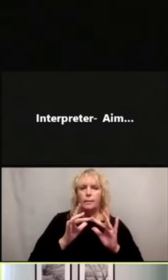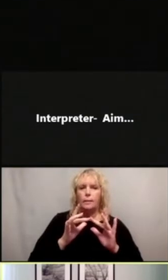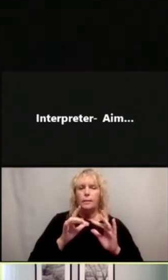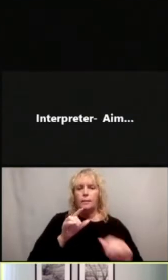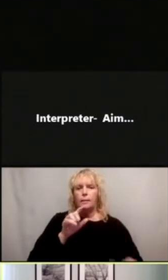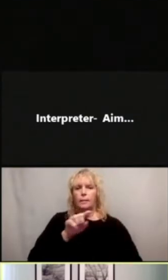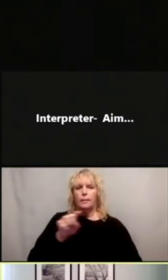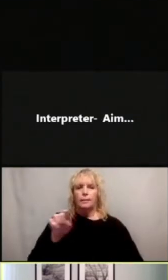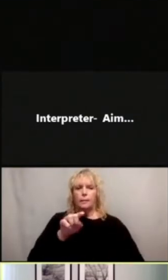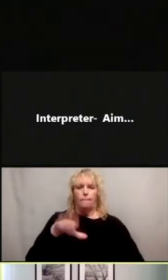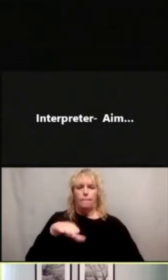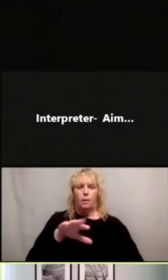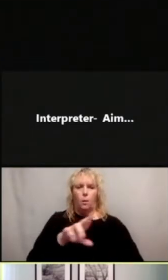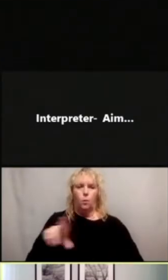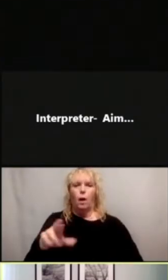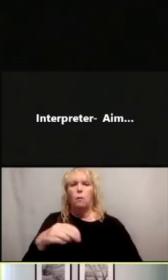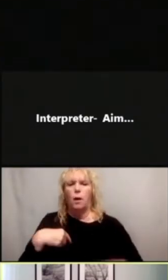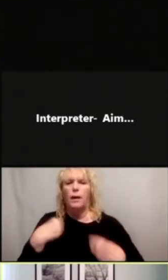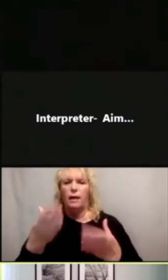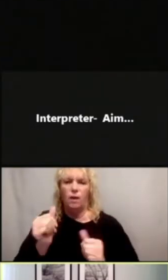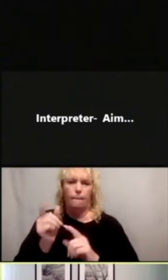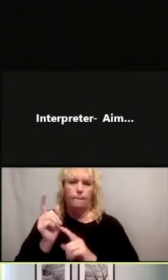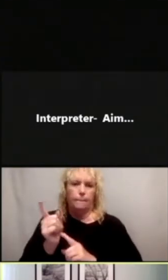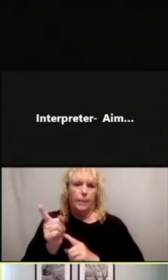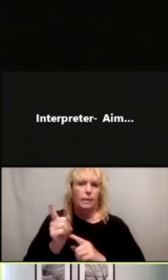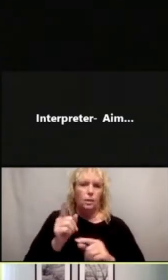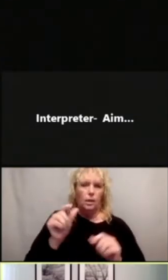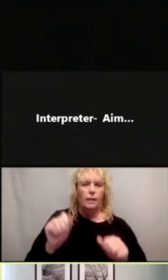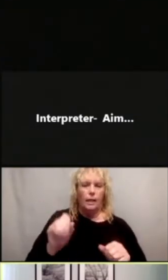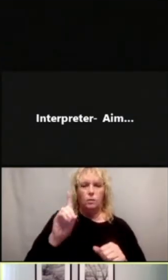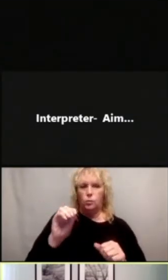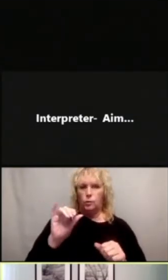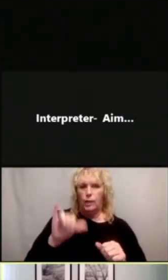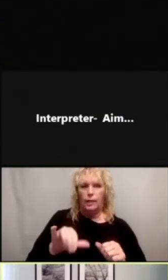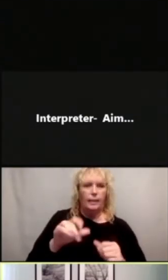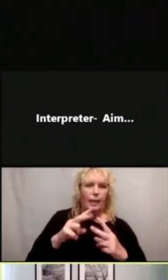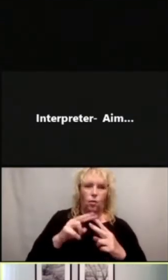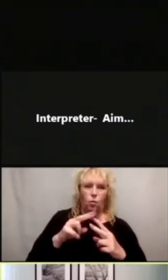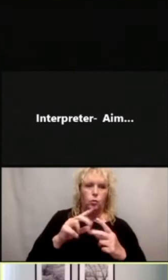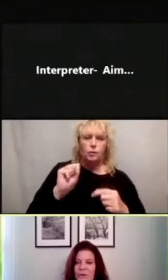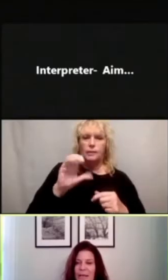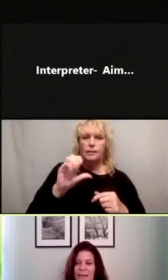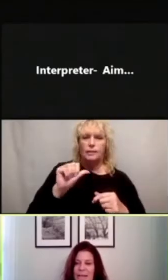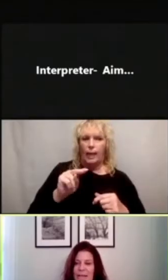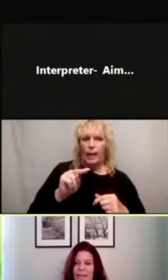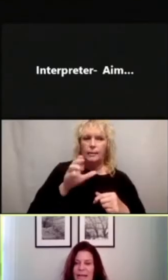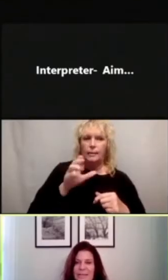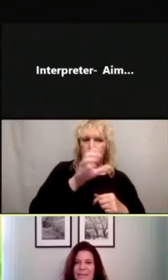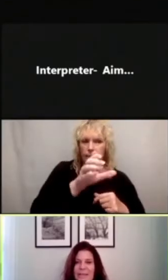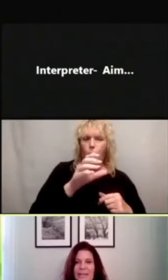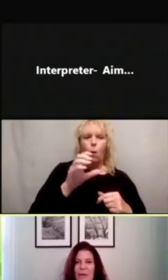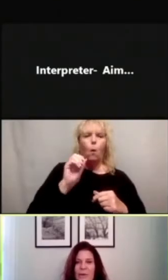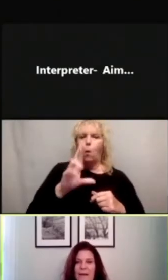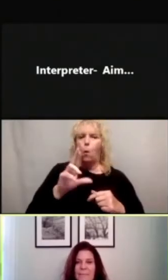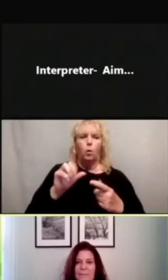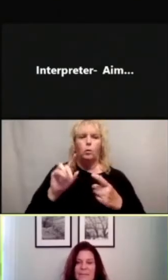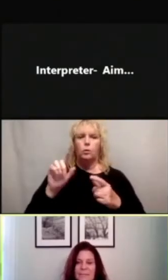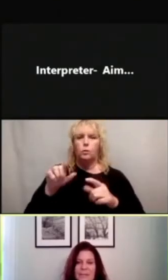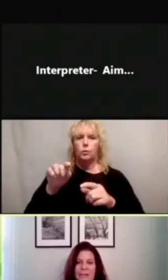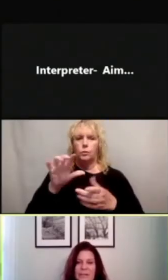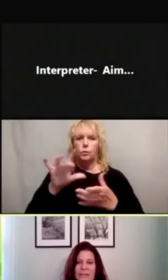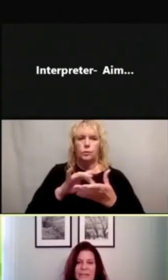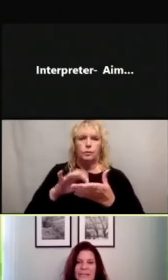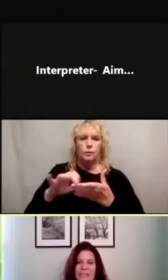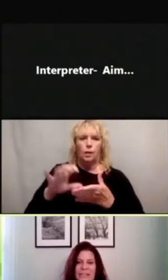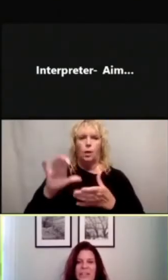in the bottom right. So we'll give you just a second to either scan or put in that code. And then I think we might be